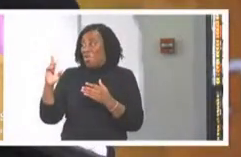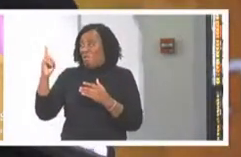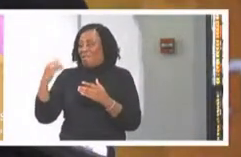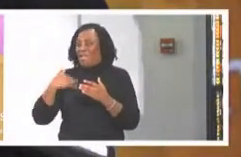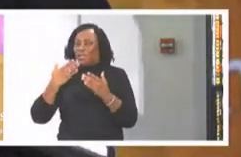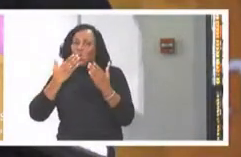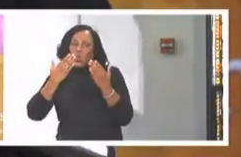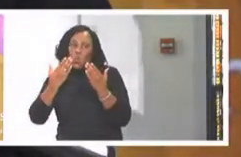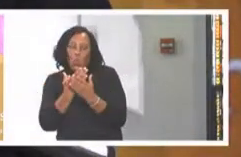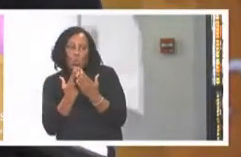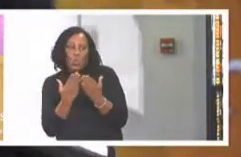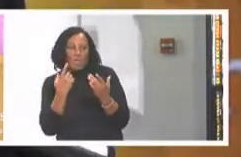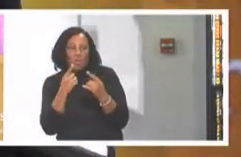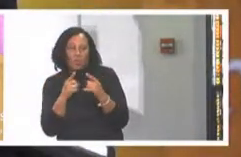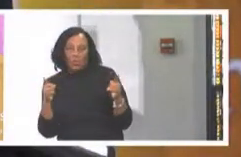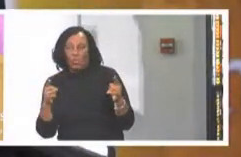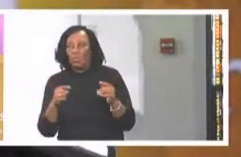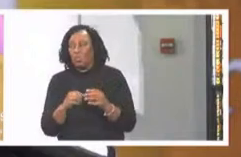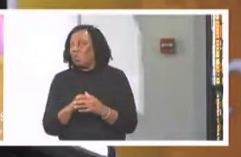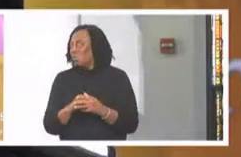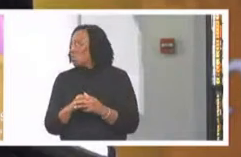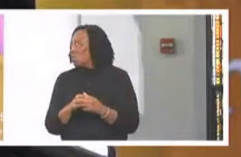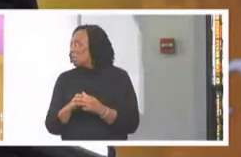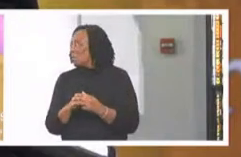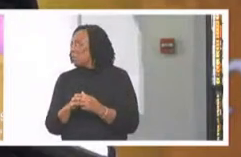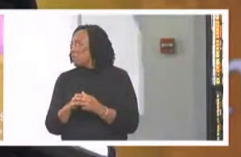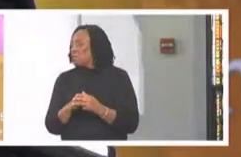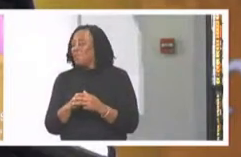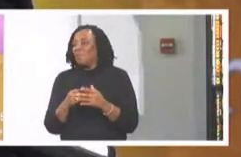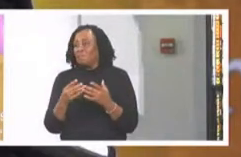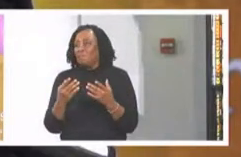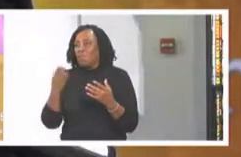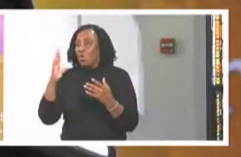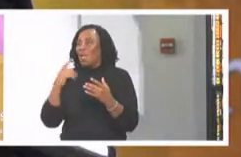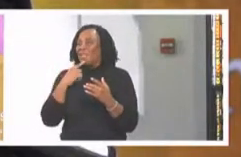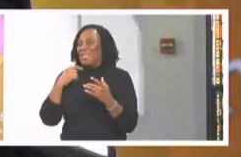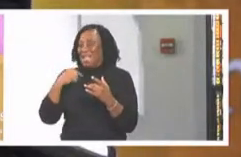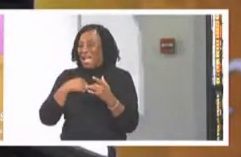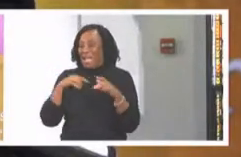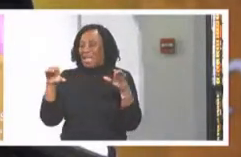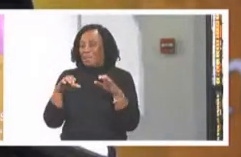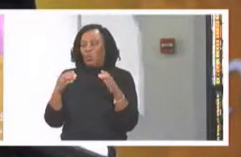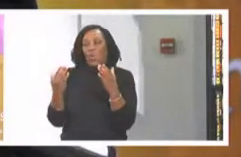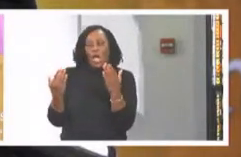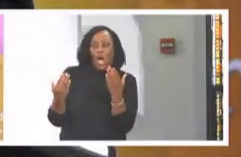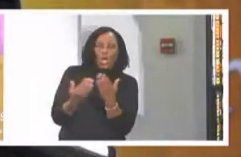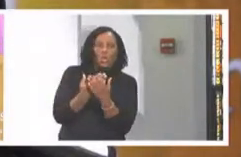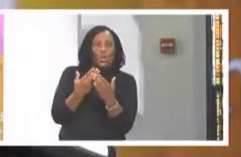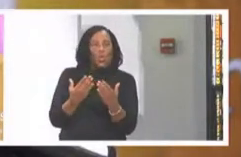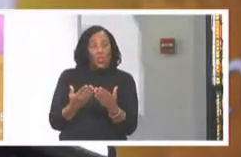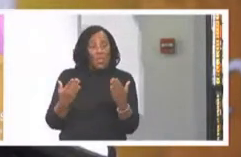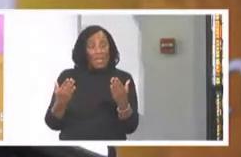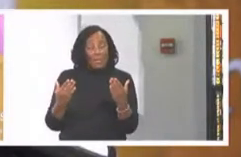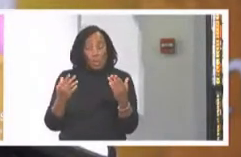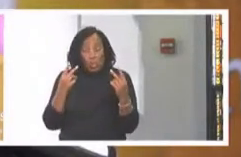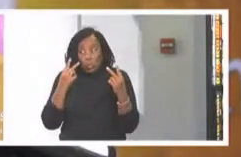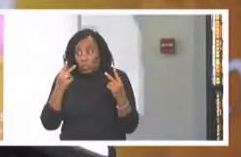you. He says, see, I'm doing a new thing. Then he says, look, don't you see